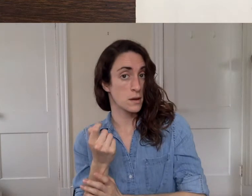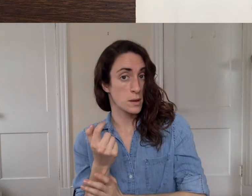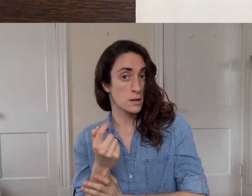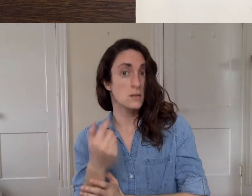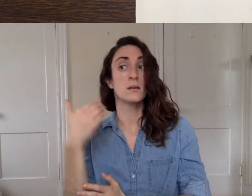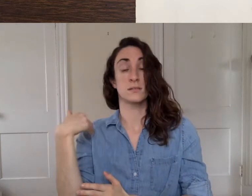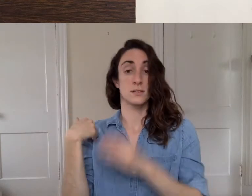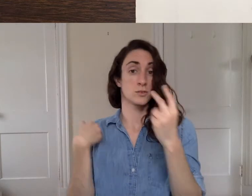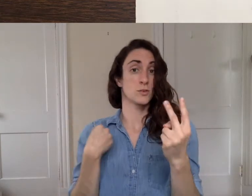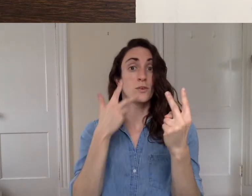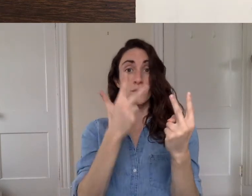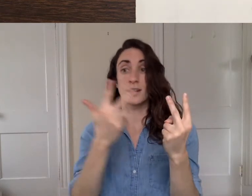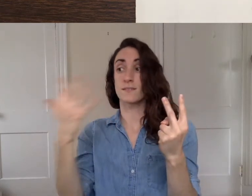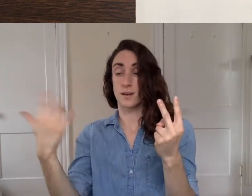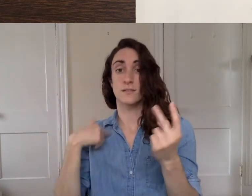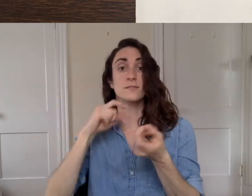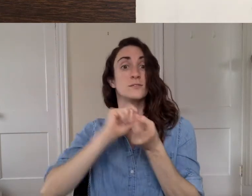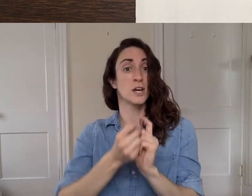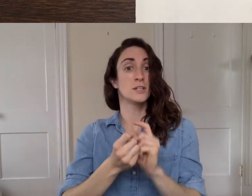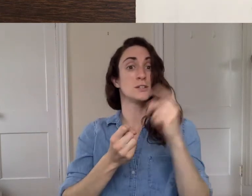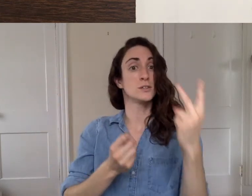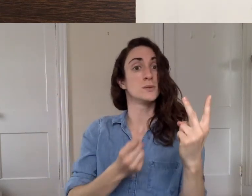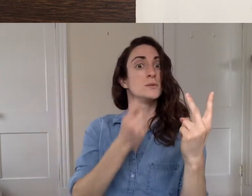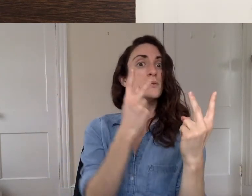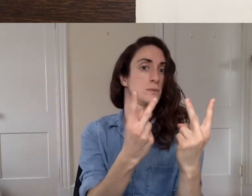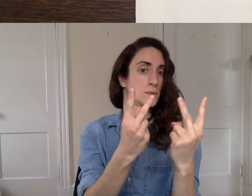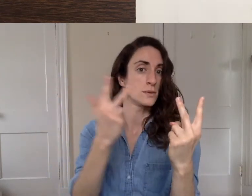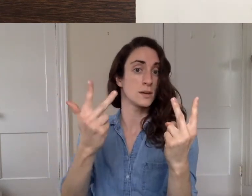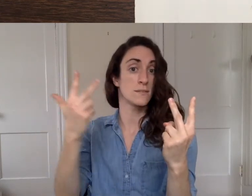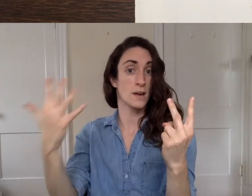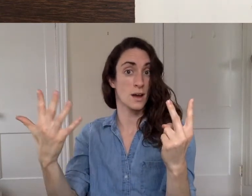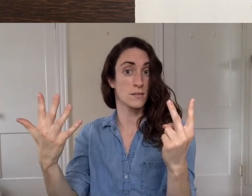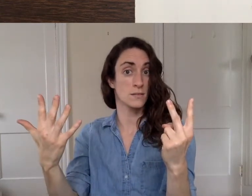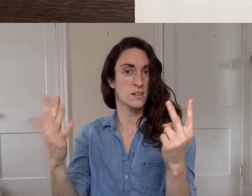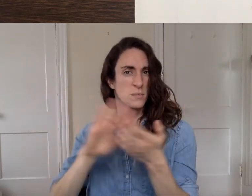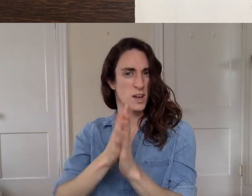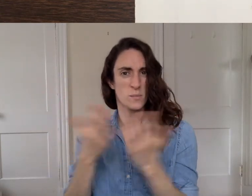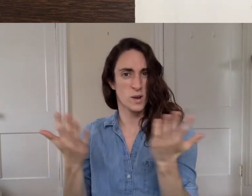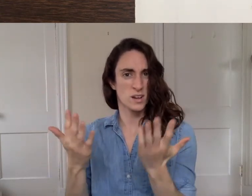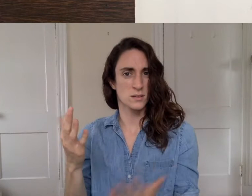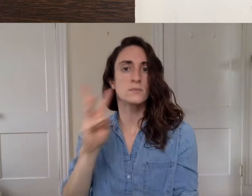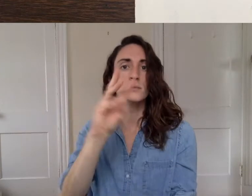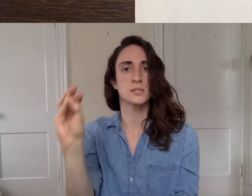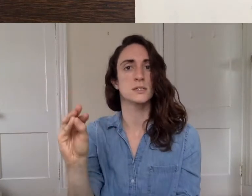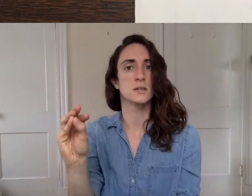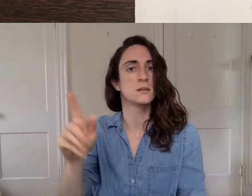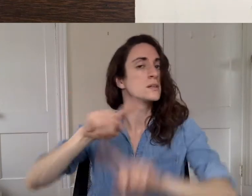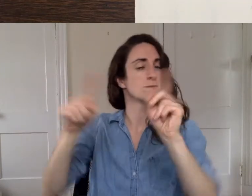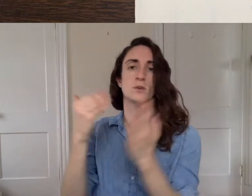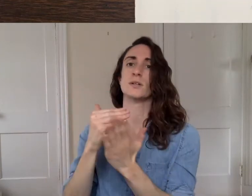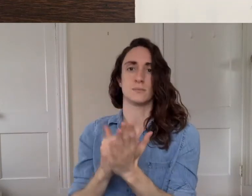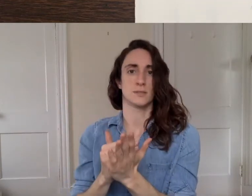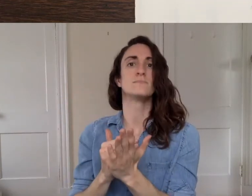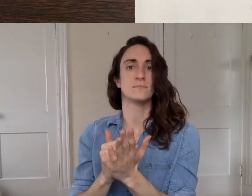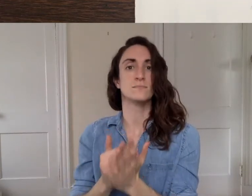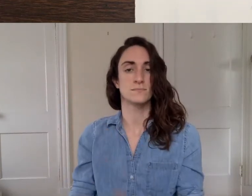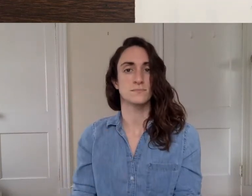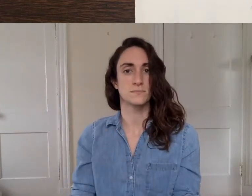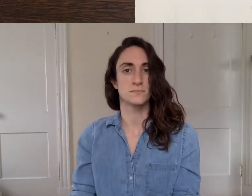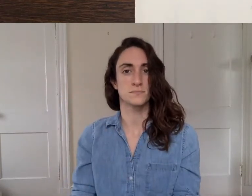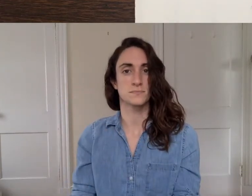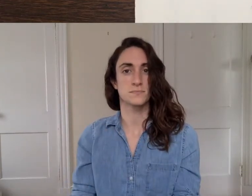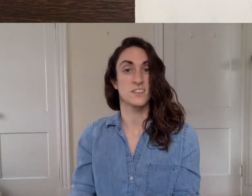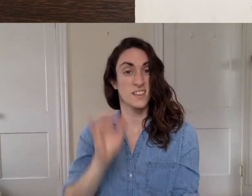give me 30 and is the only way to give me 30. If I tweak the recipe a little bit, say if I change it to 2 times 3 times